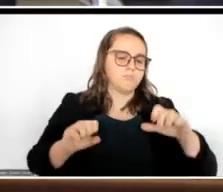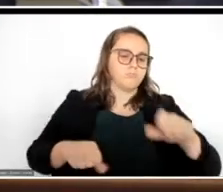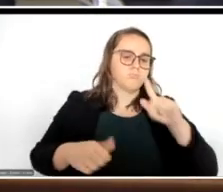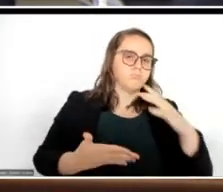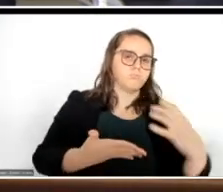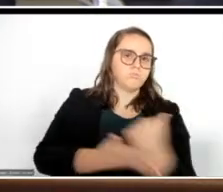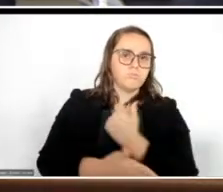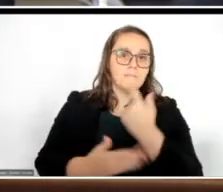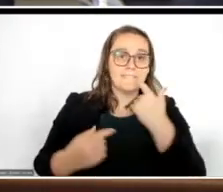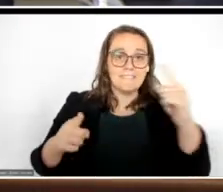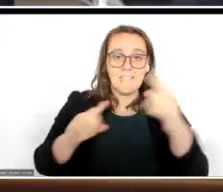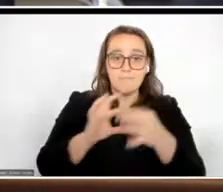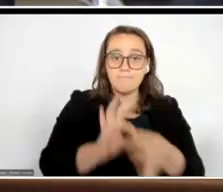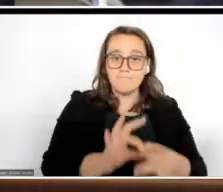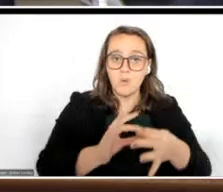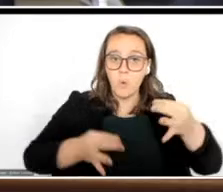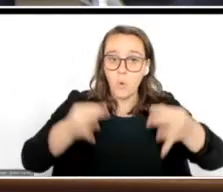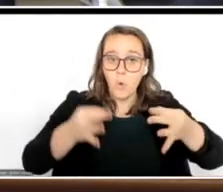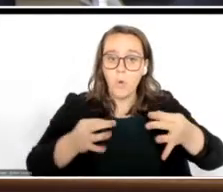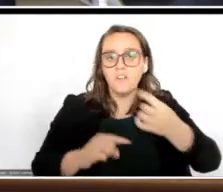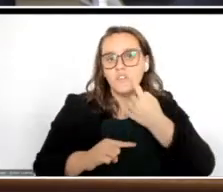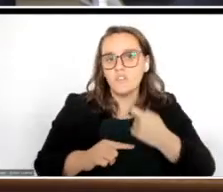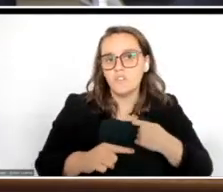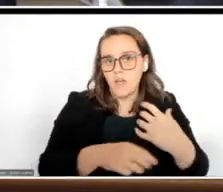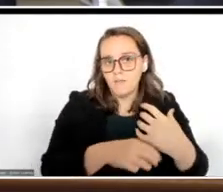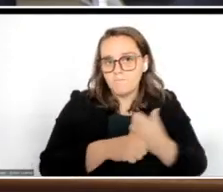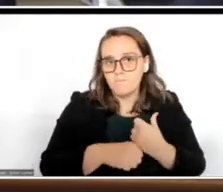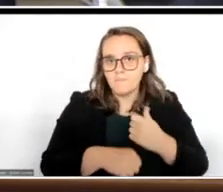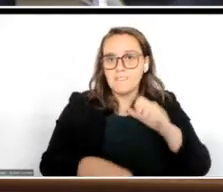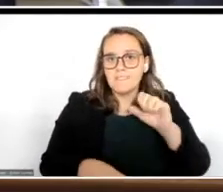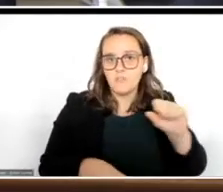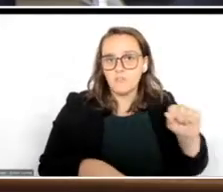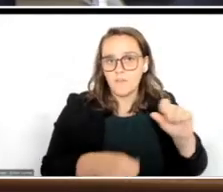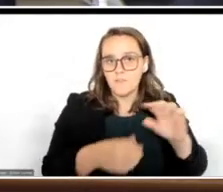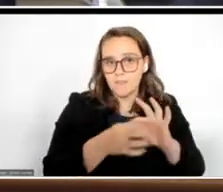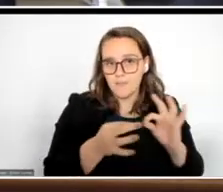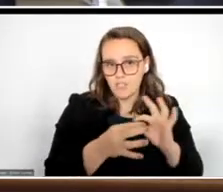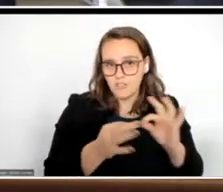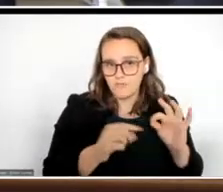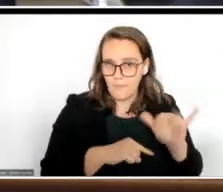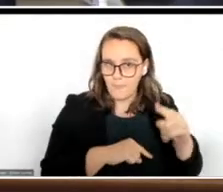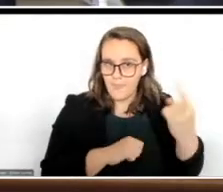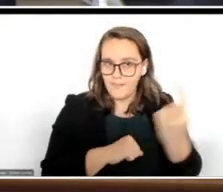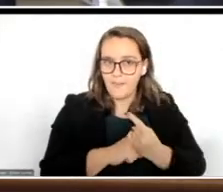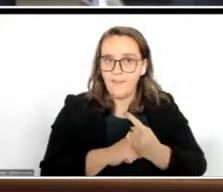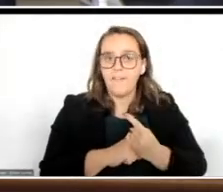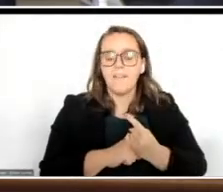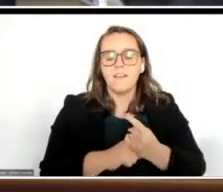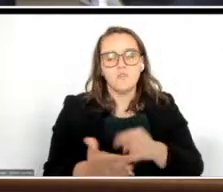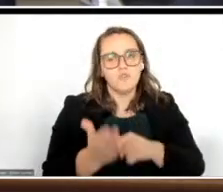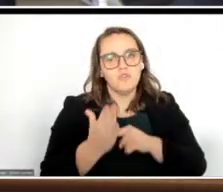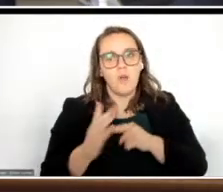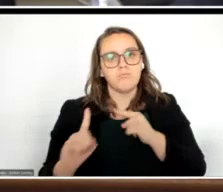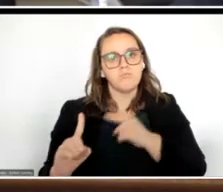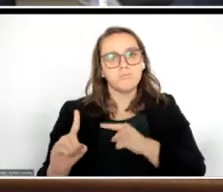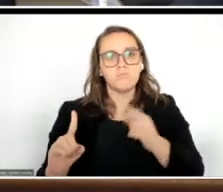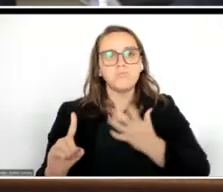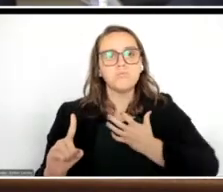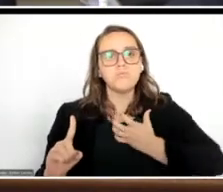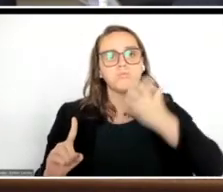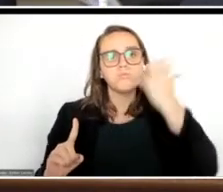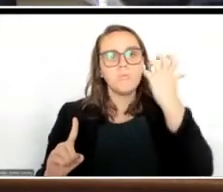A newly obtained Secret Service message from that day shows how angry President Trump was about the outcome.